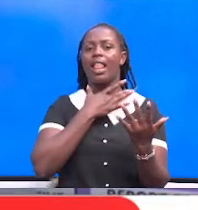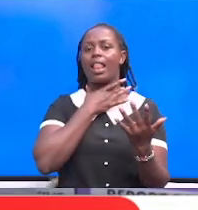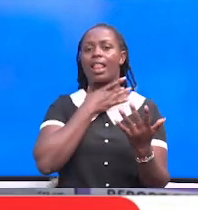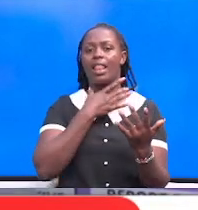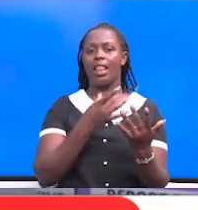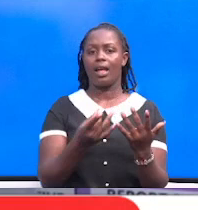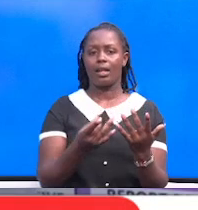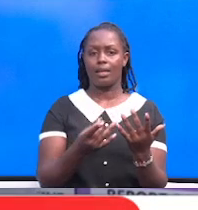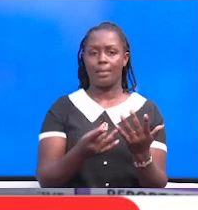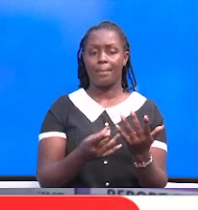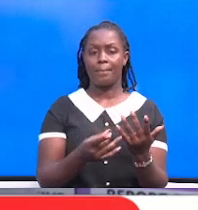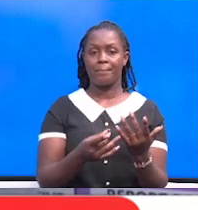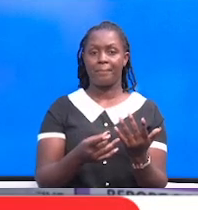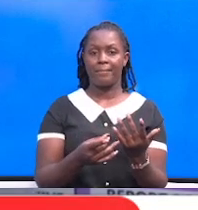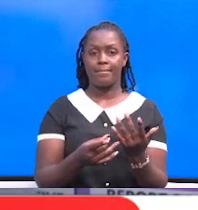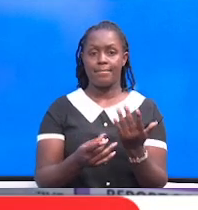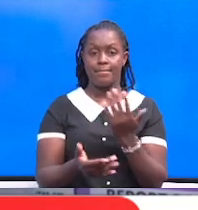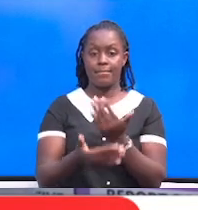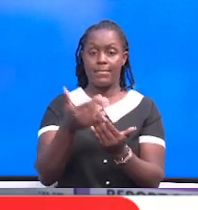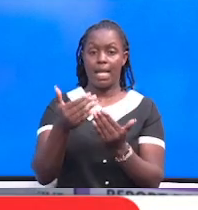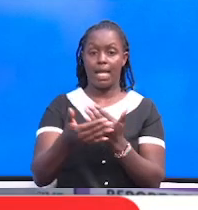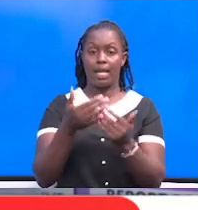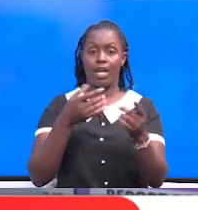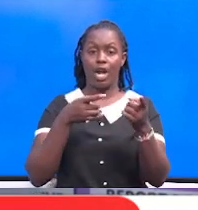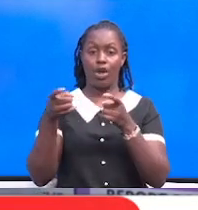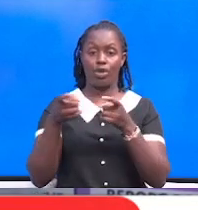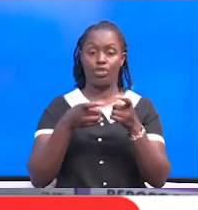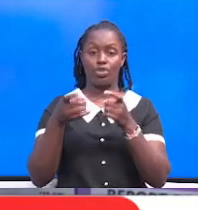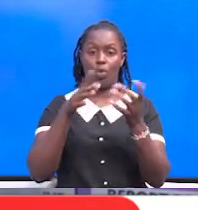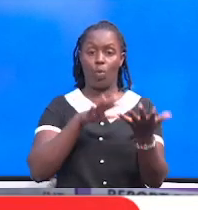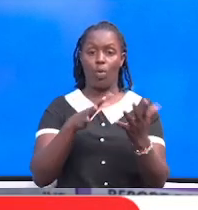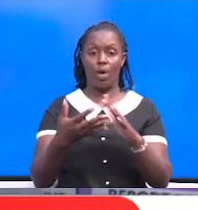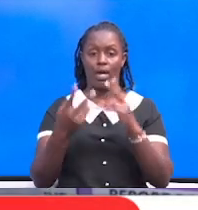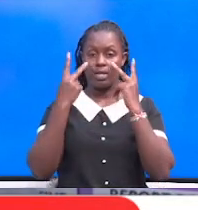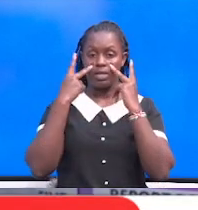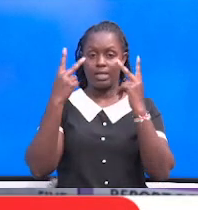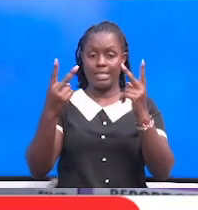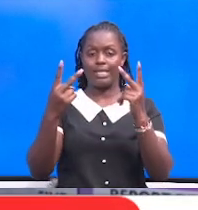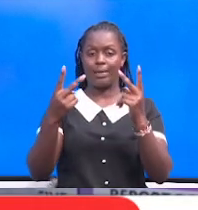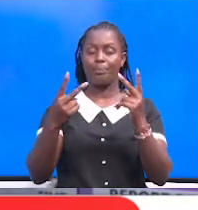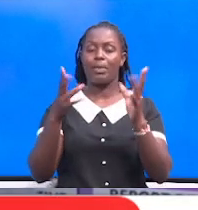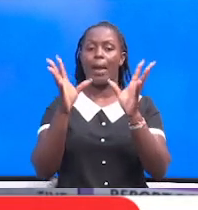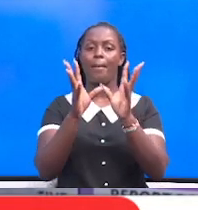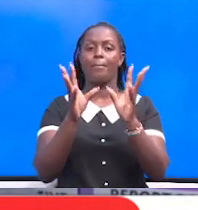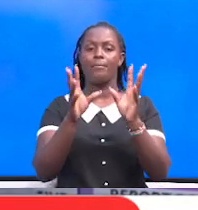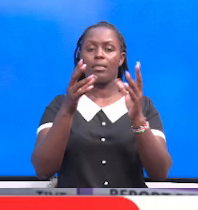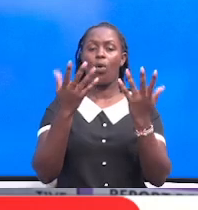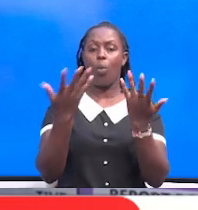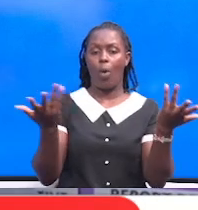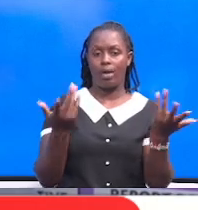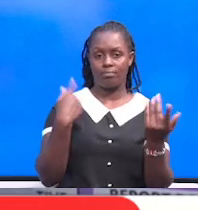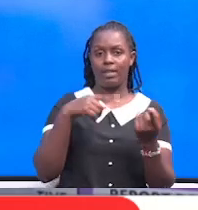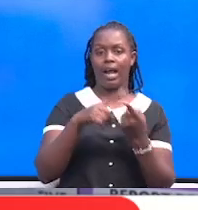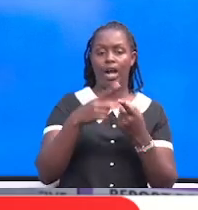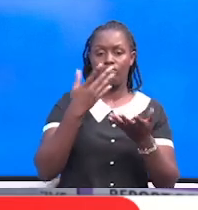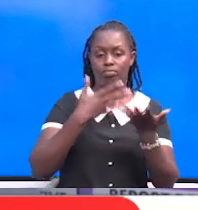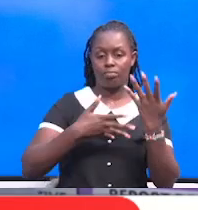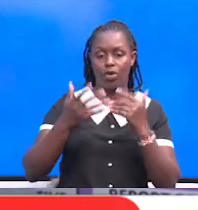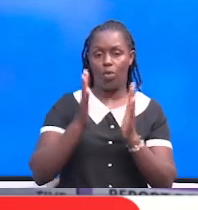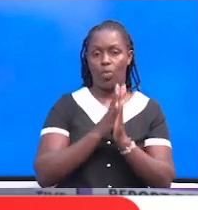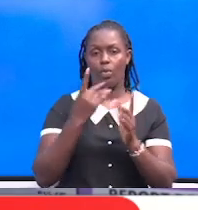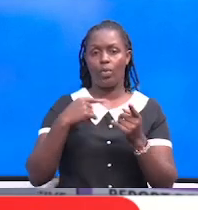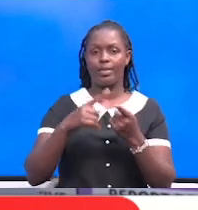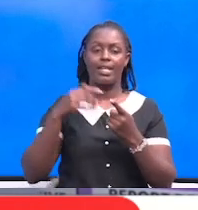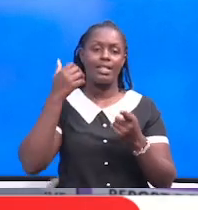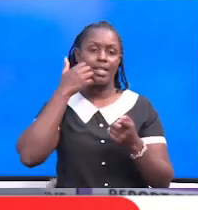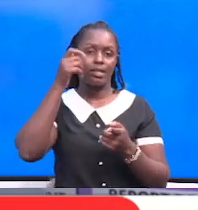for care coordination where you can be able to see the patient and deal with the person as they are. Number two, we have also been seeing